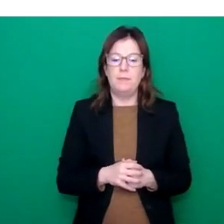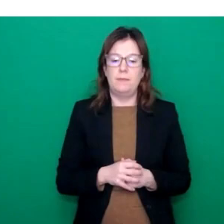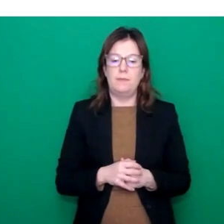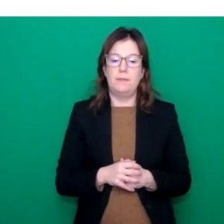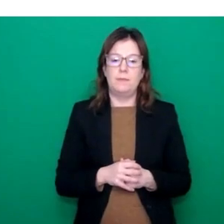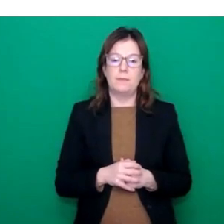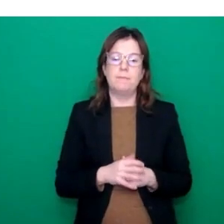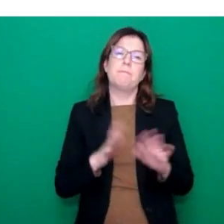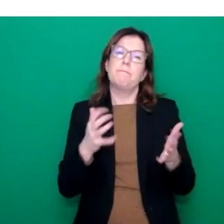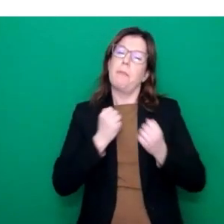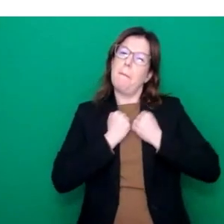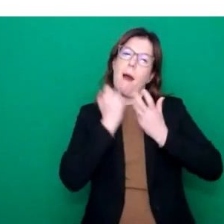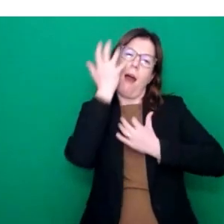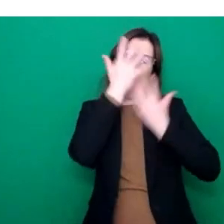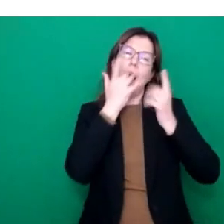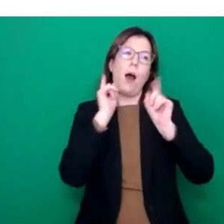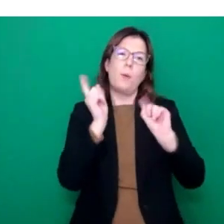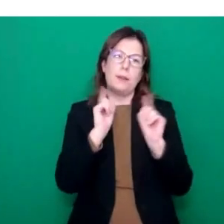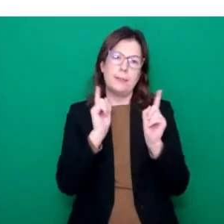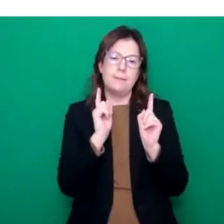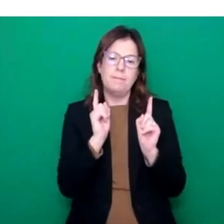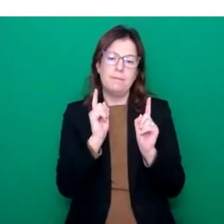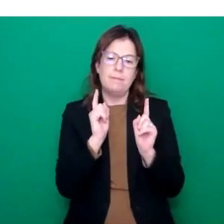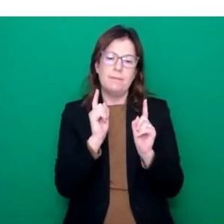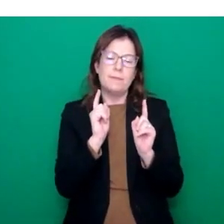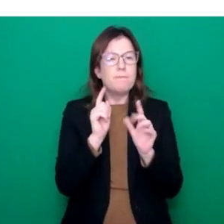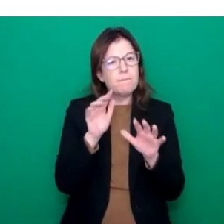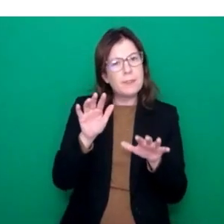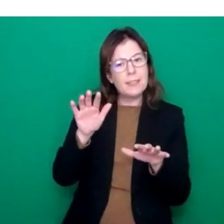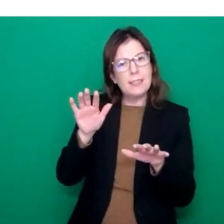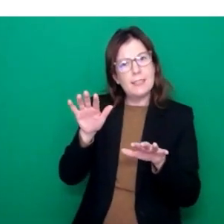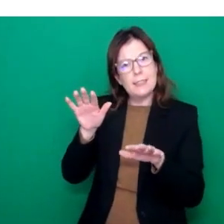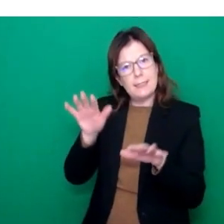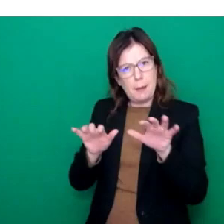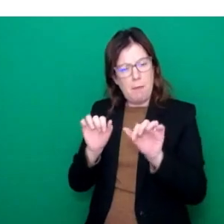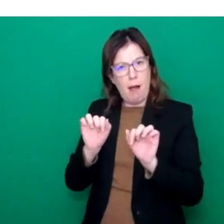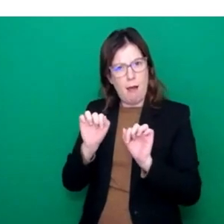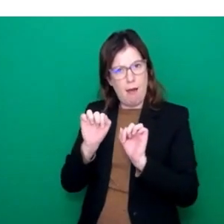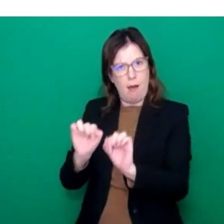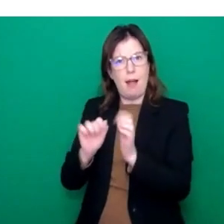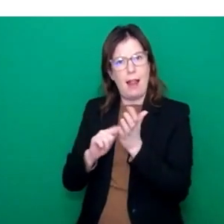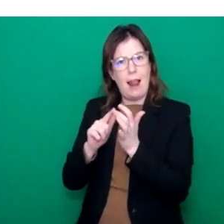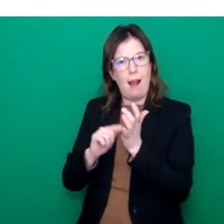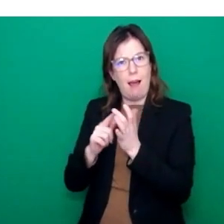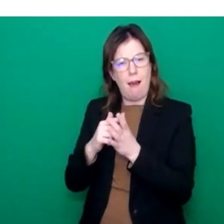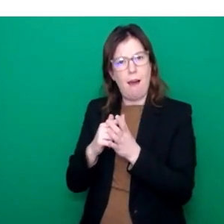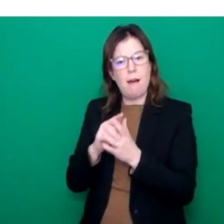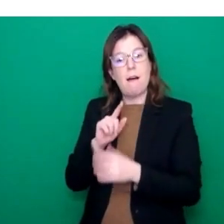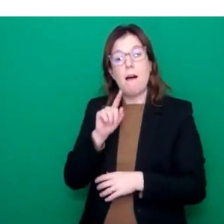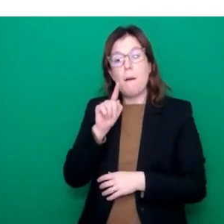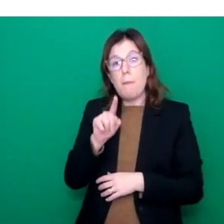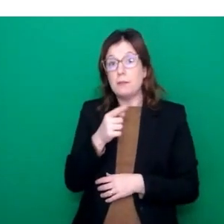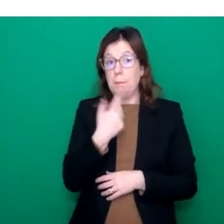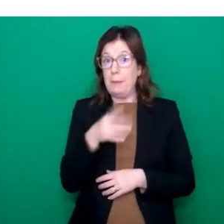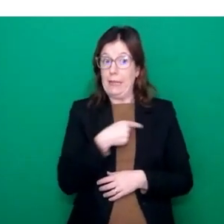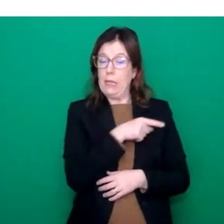So my thoughts are not that dissimilar to what Leila said. Really appreciate what you've said. But I've had a number of colleagues say